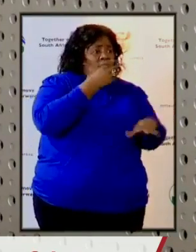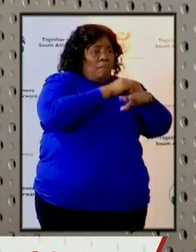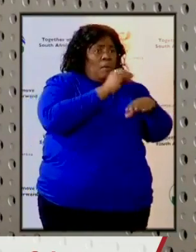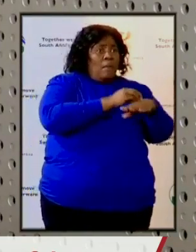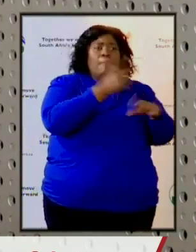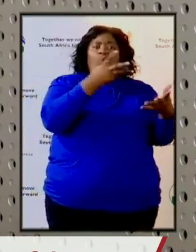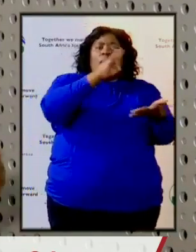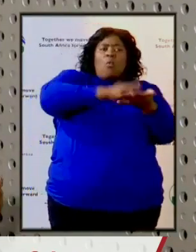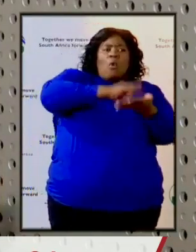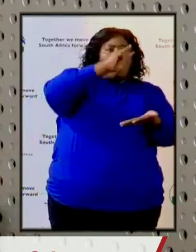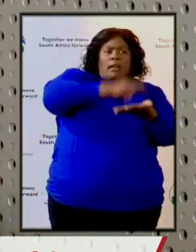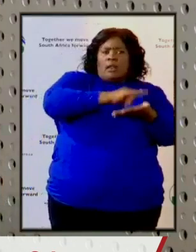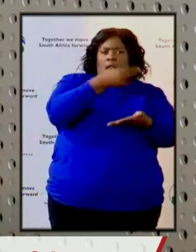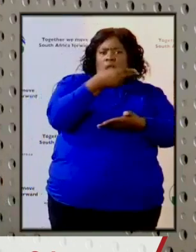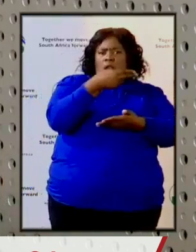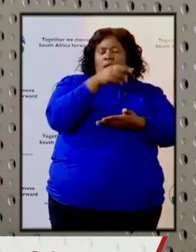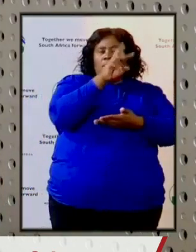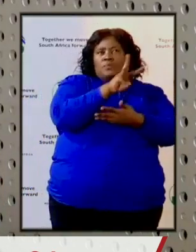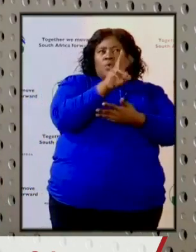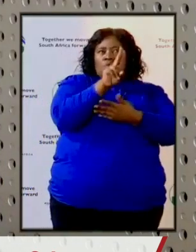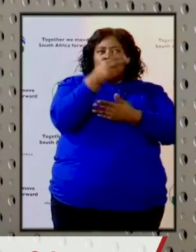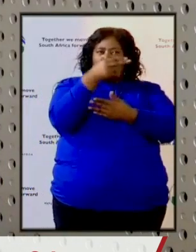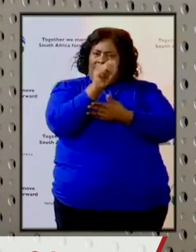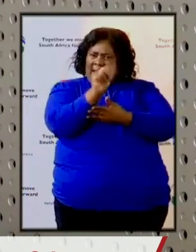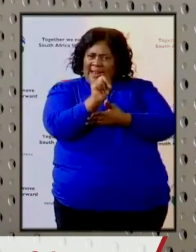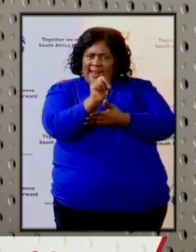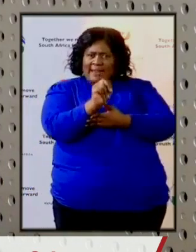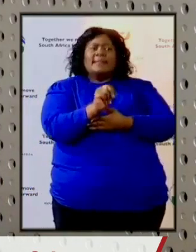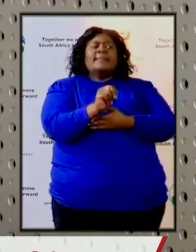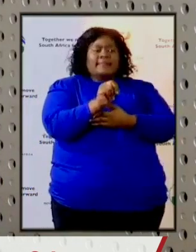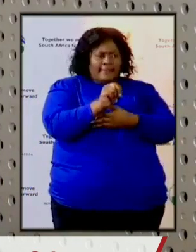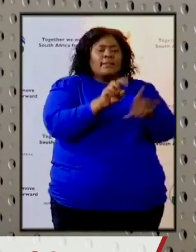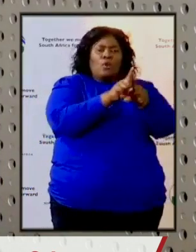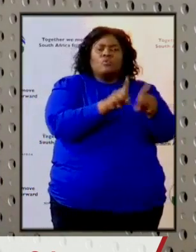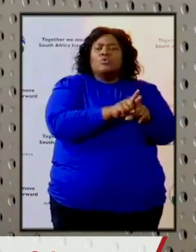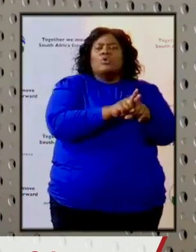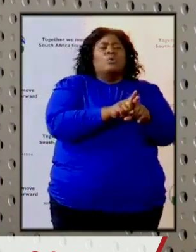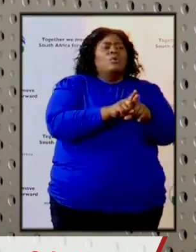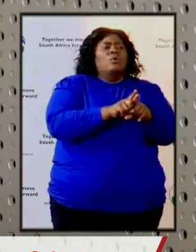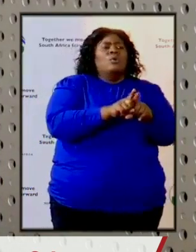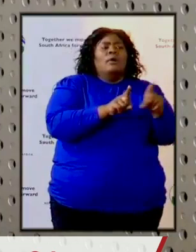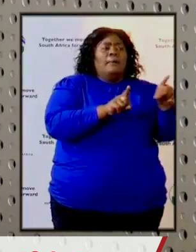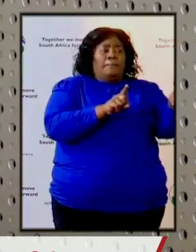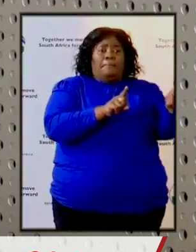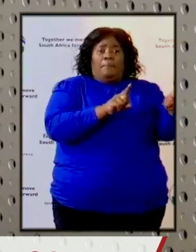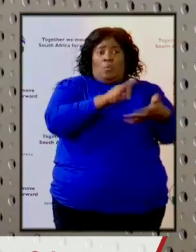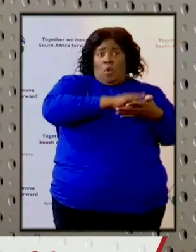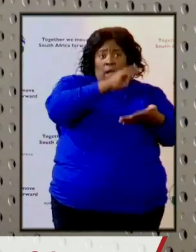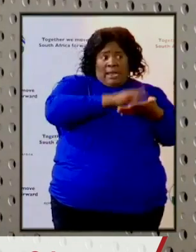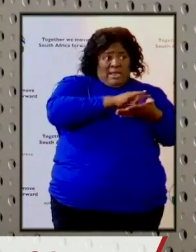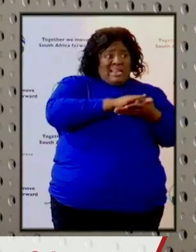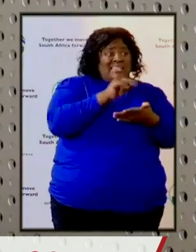Wuhan. They did lock down other places as well that had cases, but Wuhan had the longest lockdown because that's